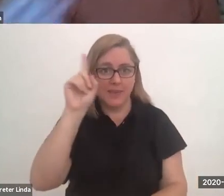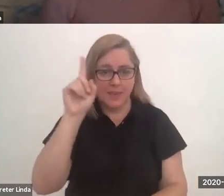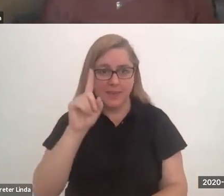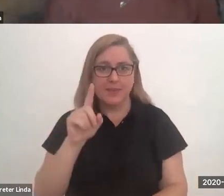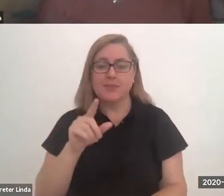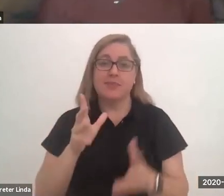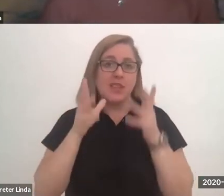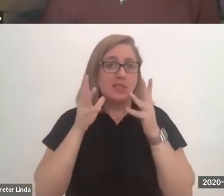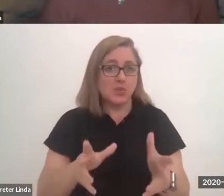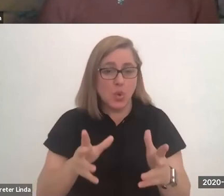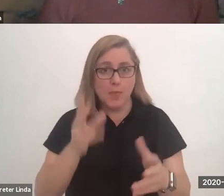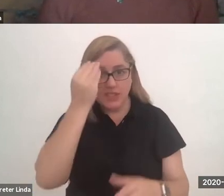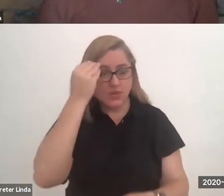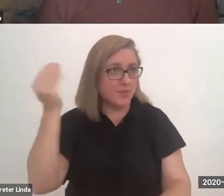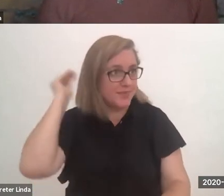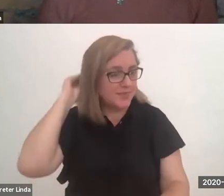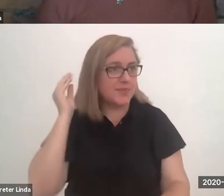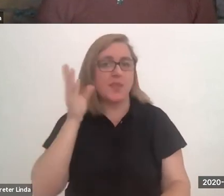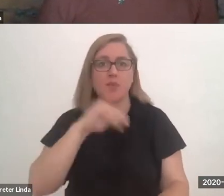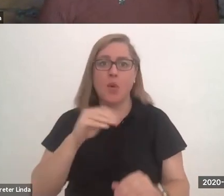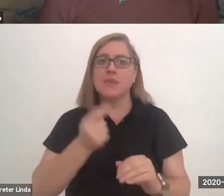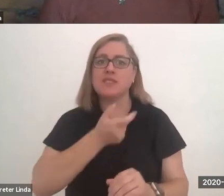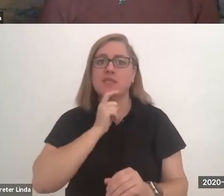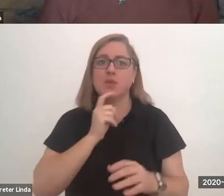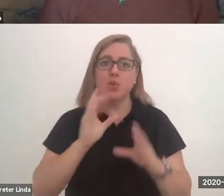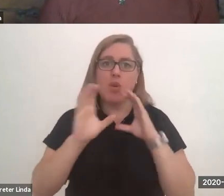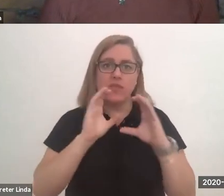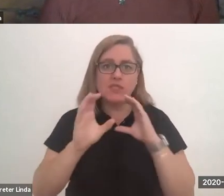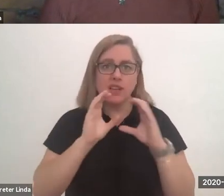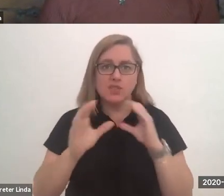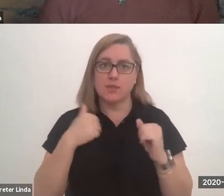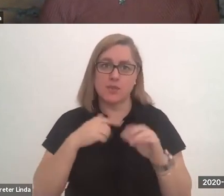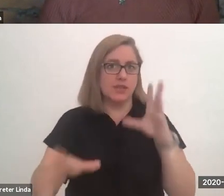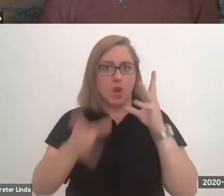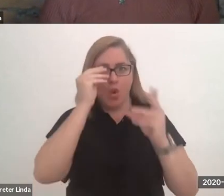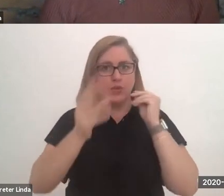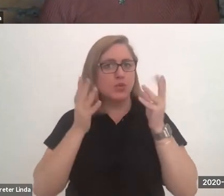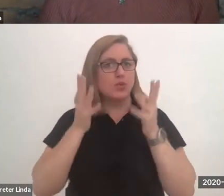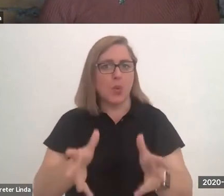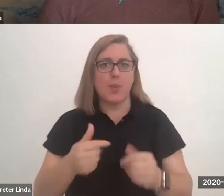so much to take away from this afternoon's conversations, and I myself have learned so much.